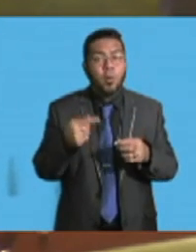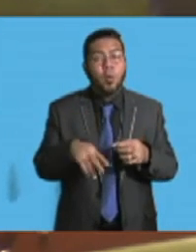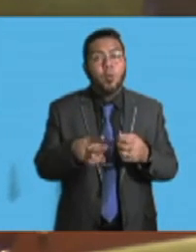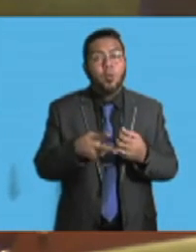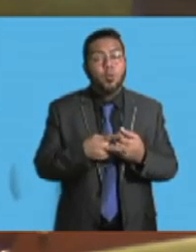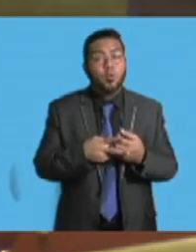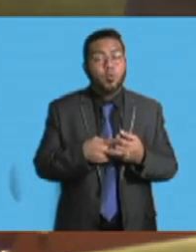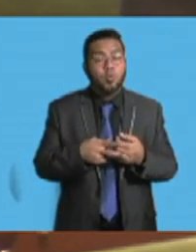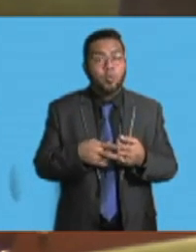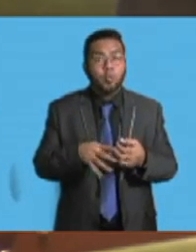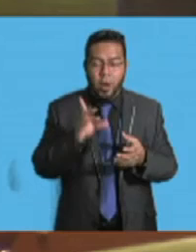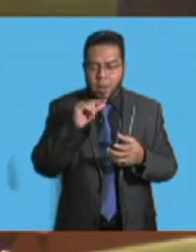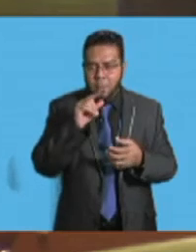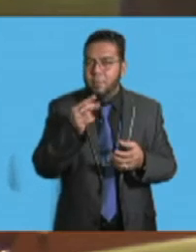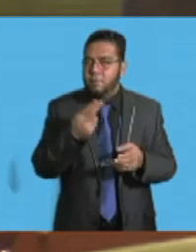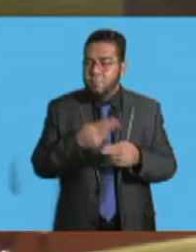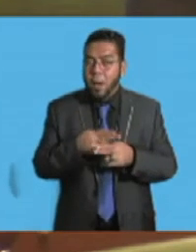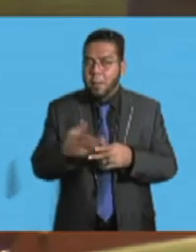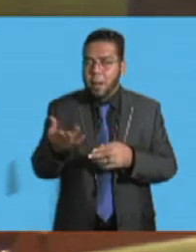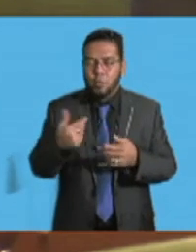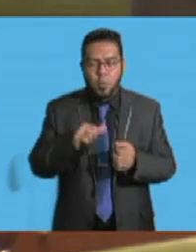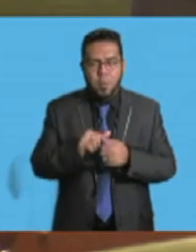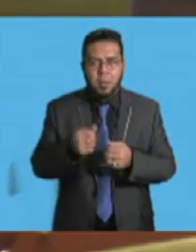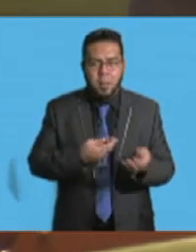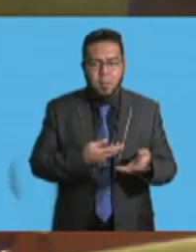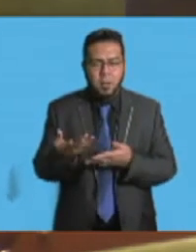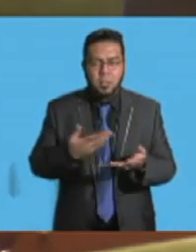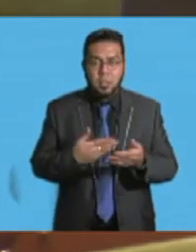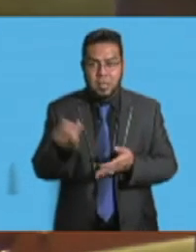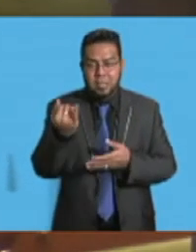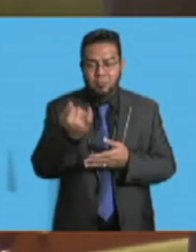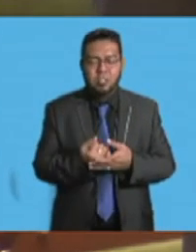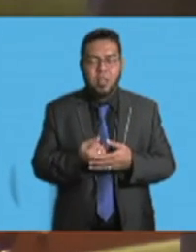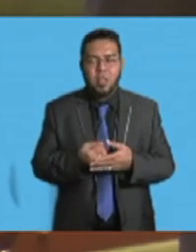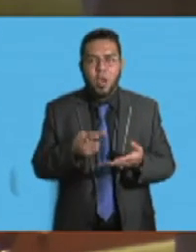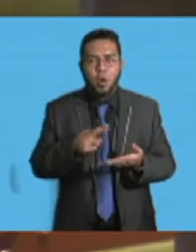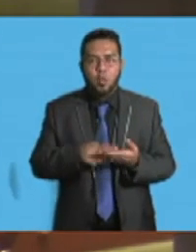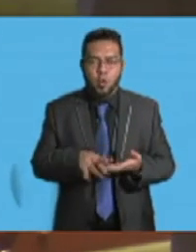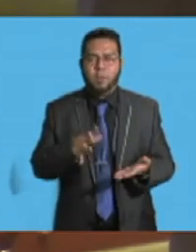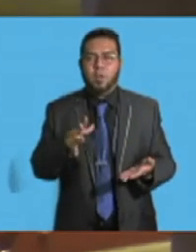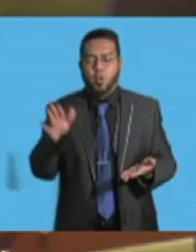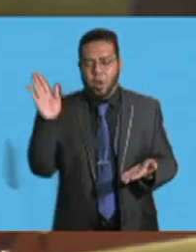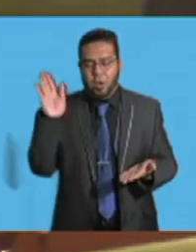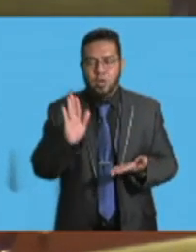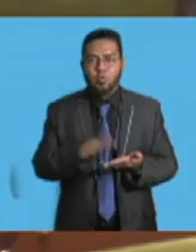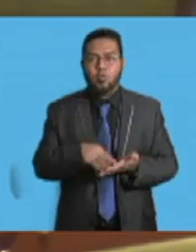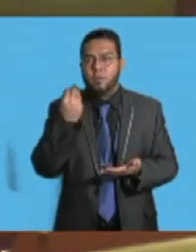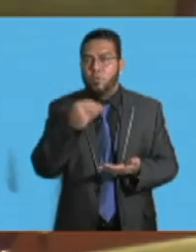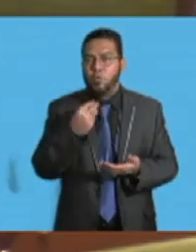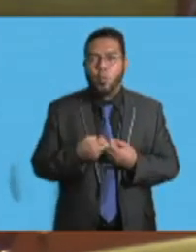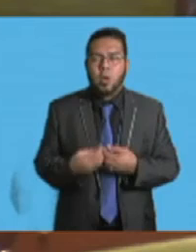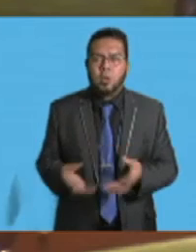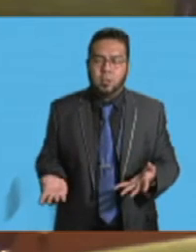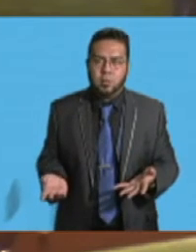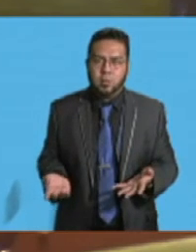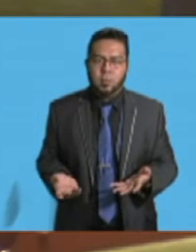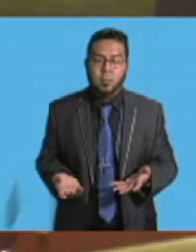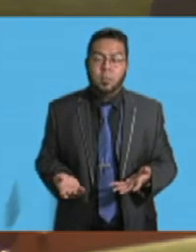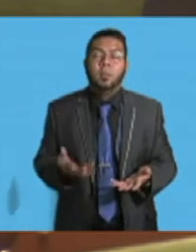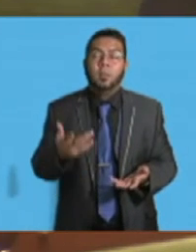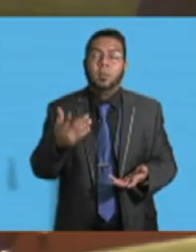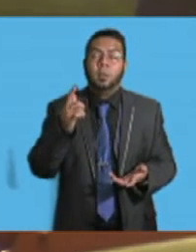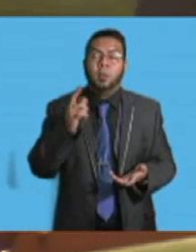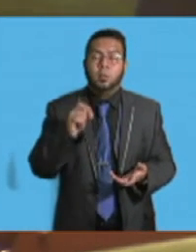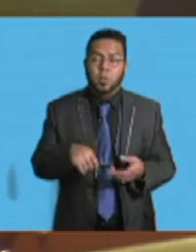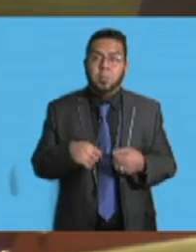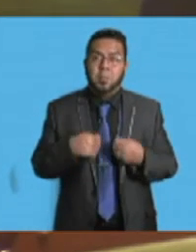enable farmers to better market their produce, increase their revenue, and reduce food wastage. Construction will begin in this fiscal year on